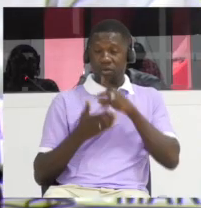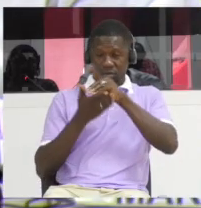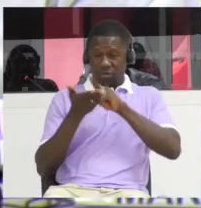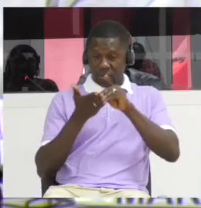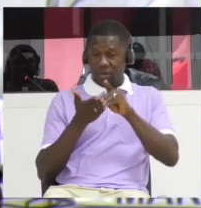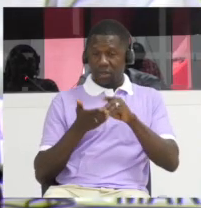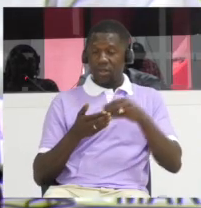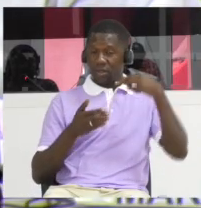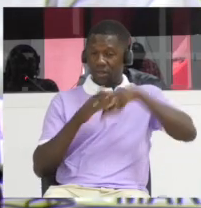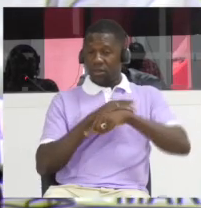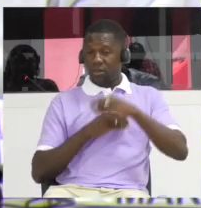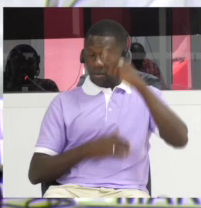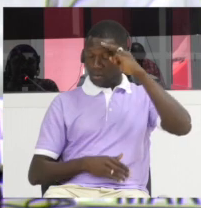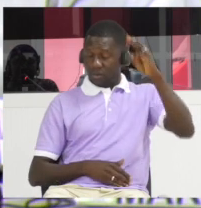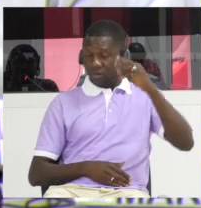in the Ministry of Defense,